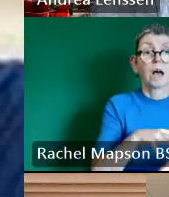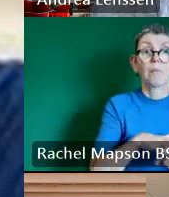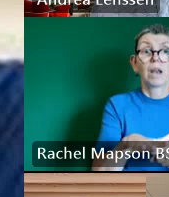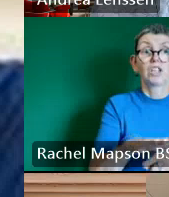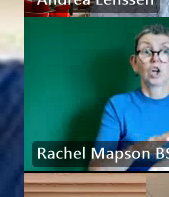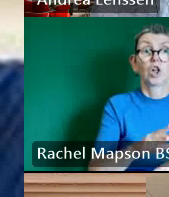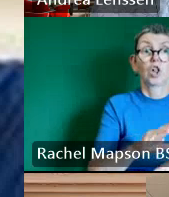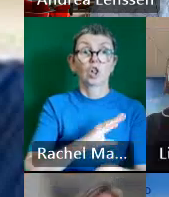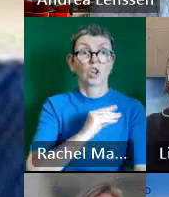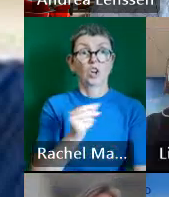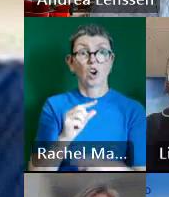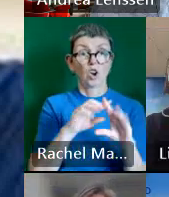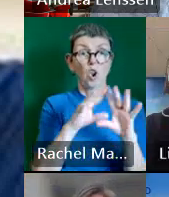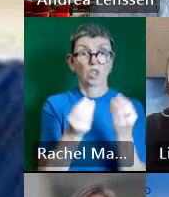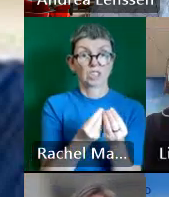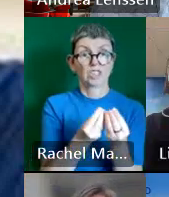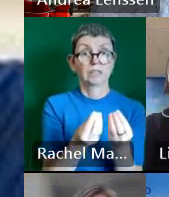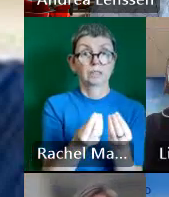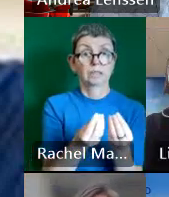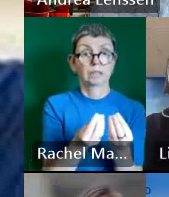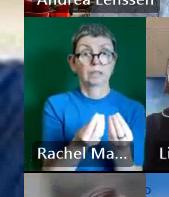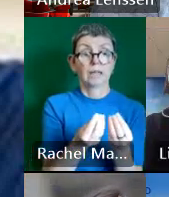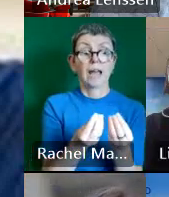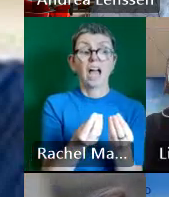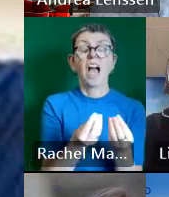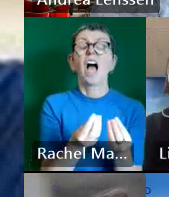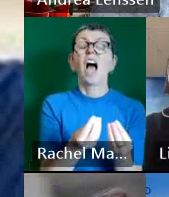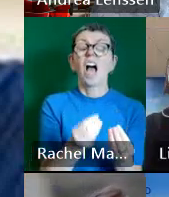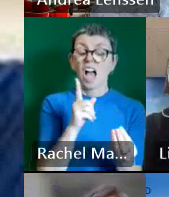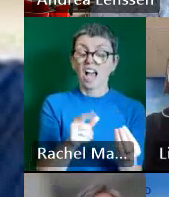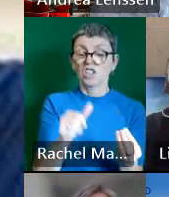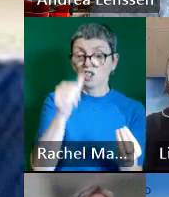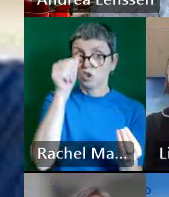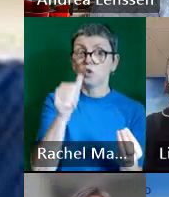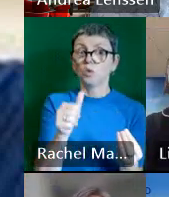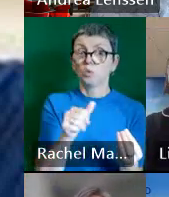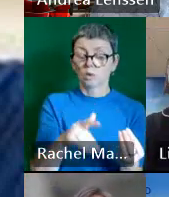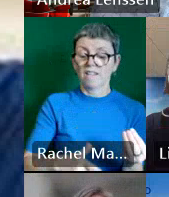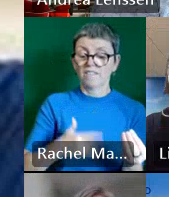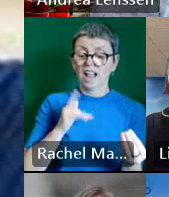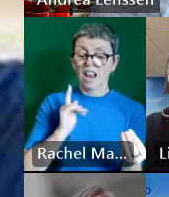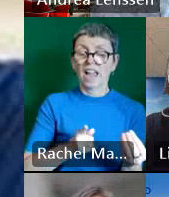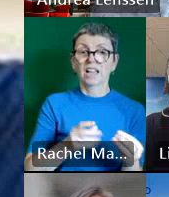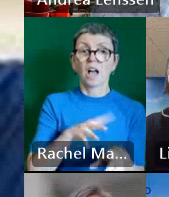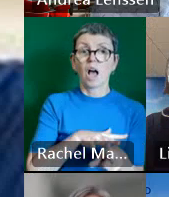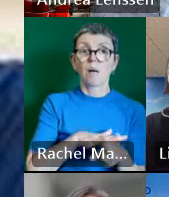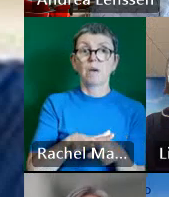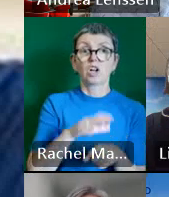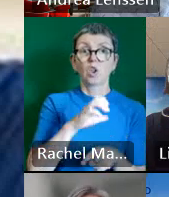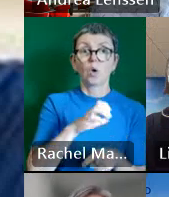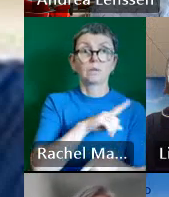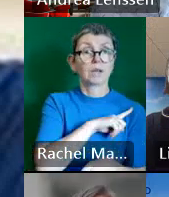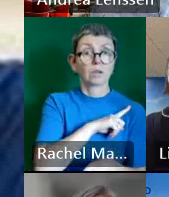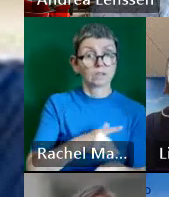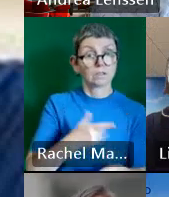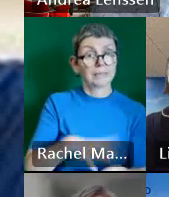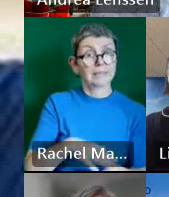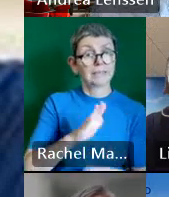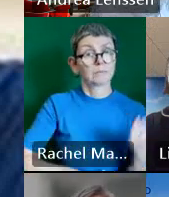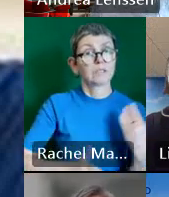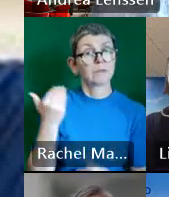and she knew what it felt like in her body because she suffered from these things before. And she had to advocate for herself because when she told the nurse what she